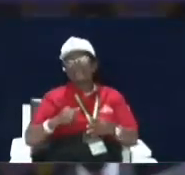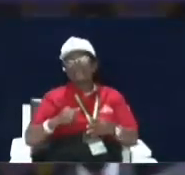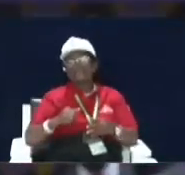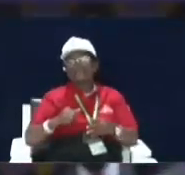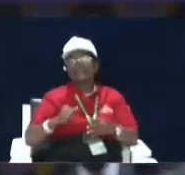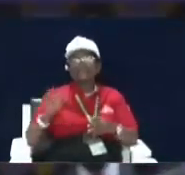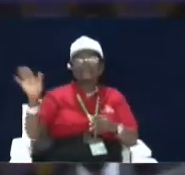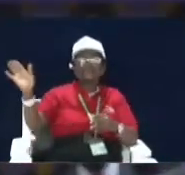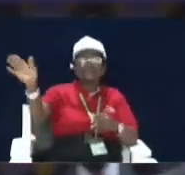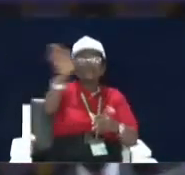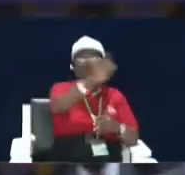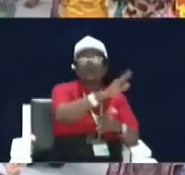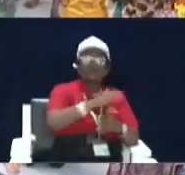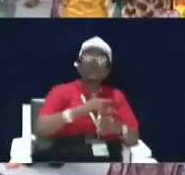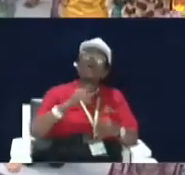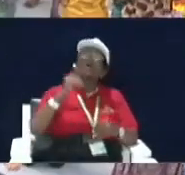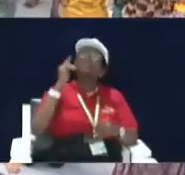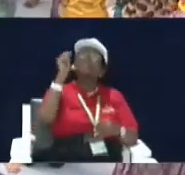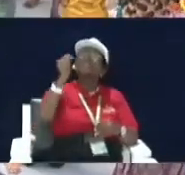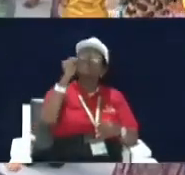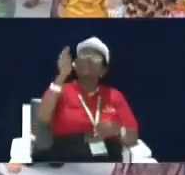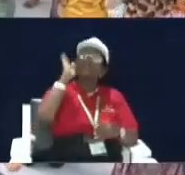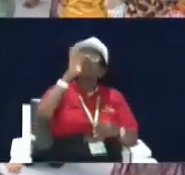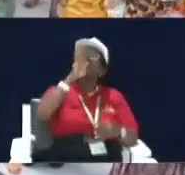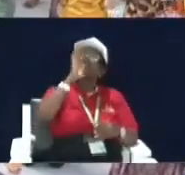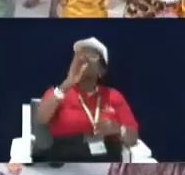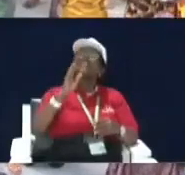Your testimonies will be marvelous.